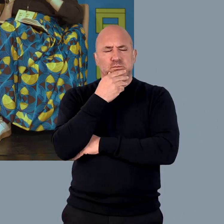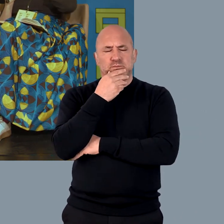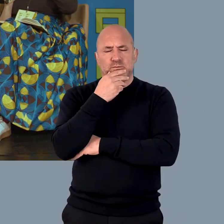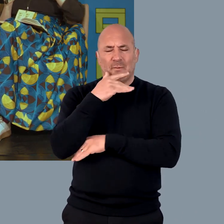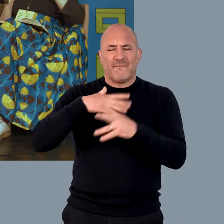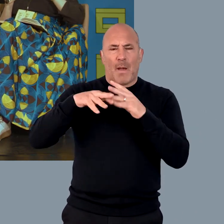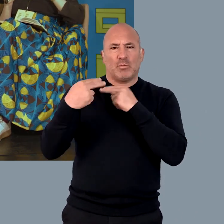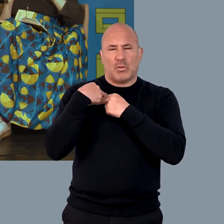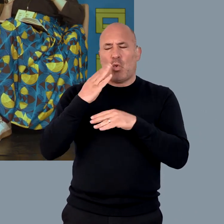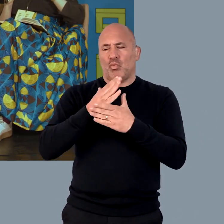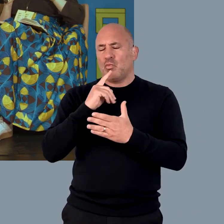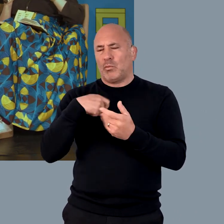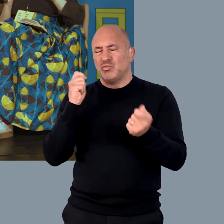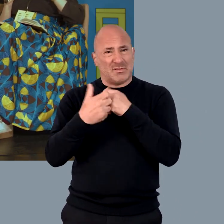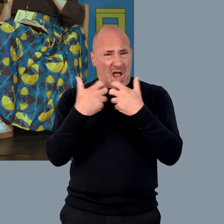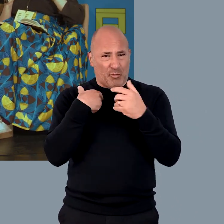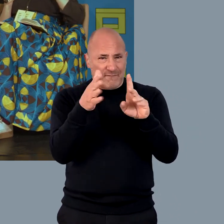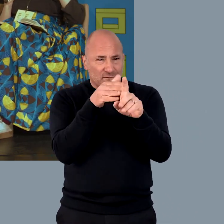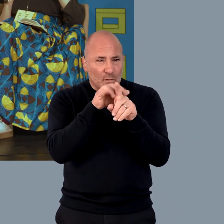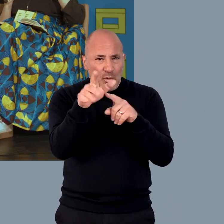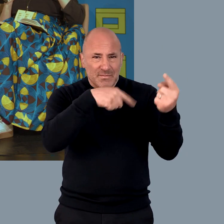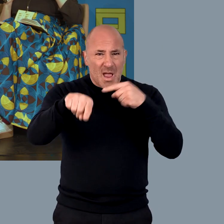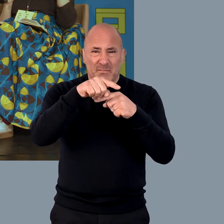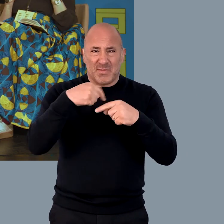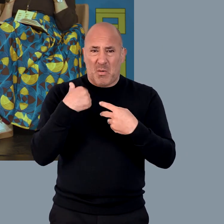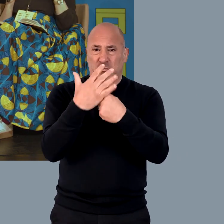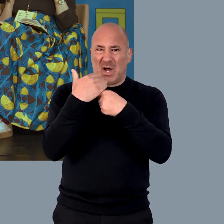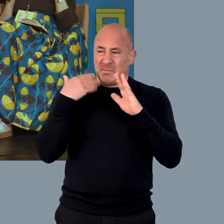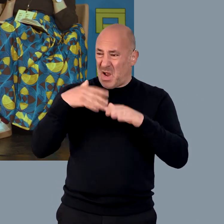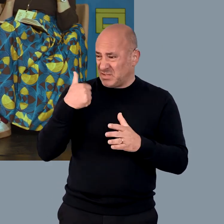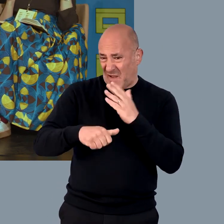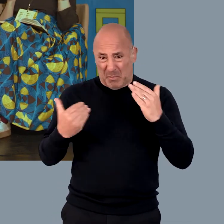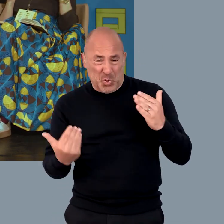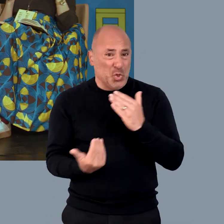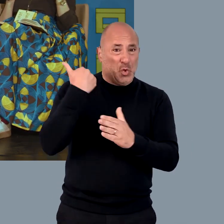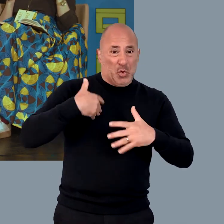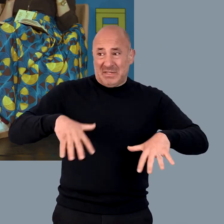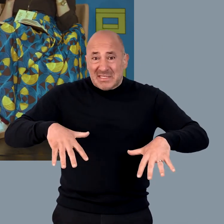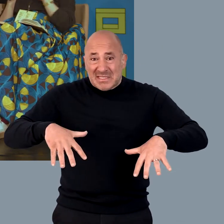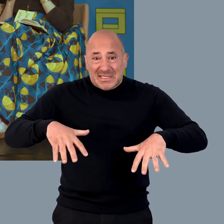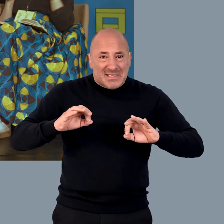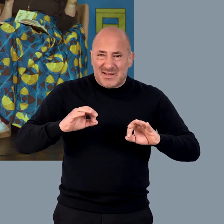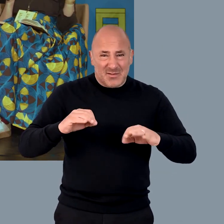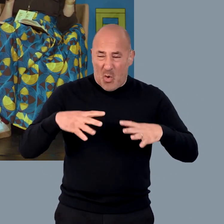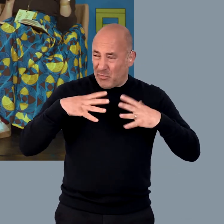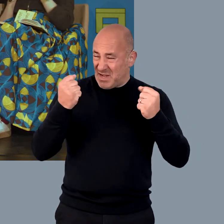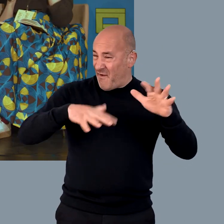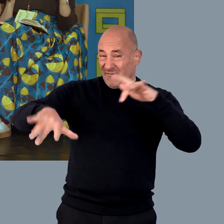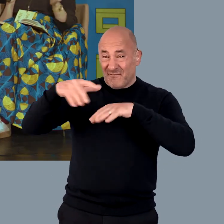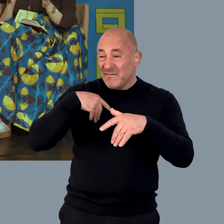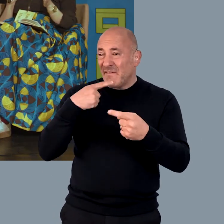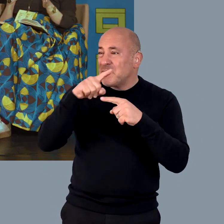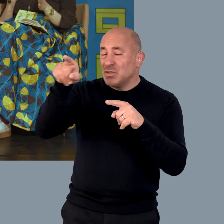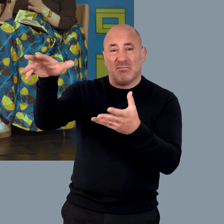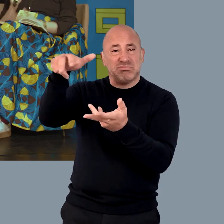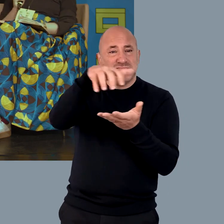something in the area of environmental responsibility, but I don't feel the pressure that I'm going to have to start this from scratch, because actually there's loads